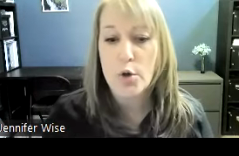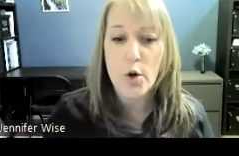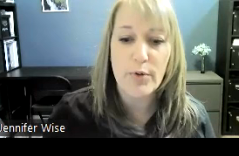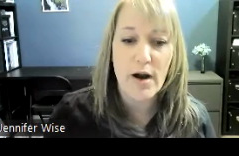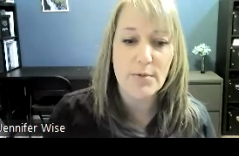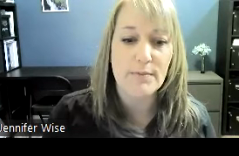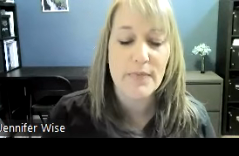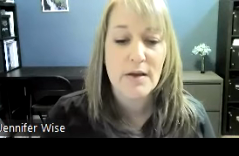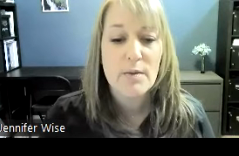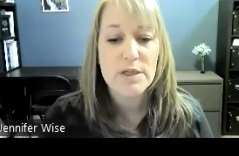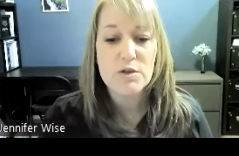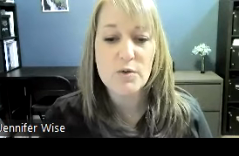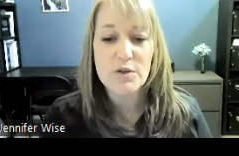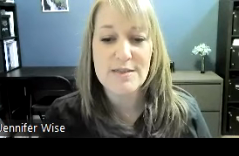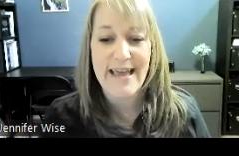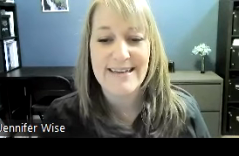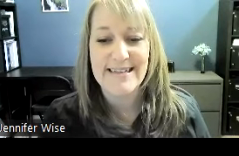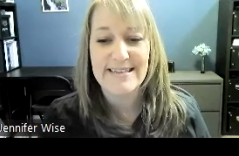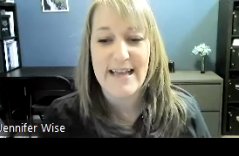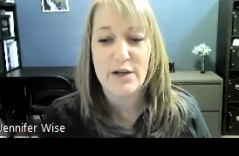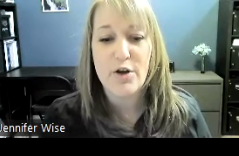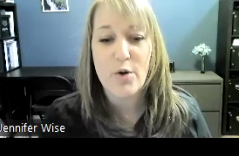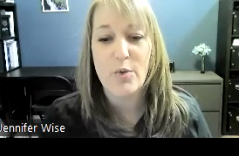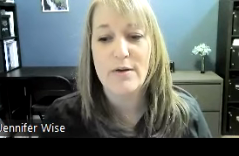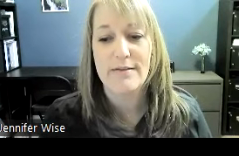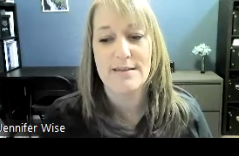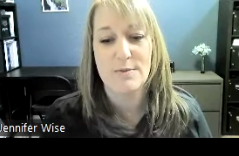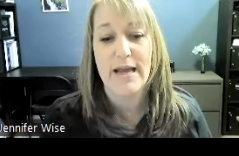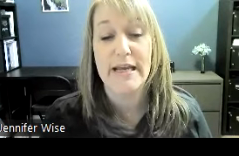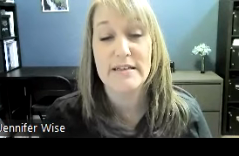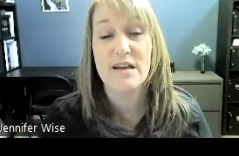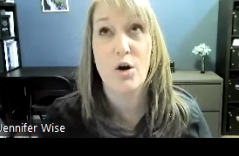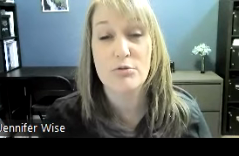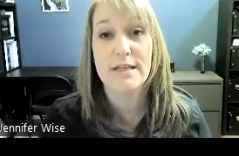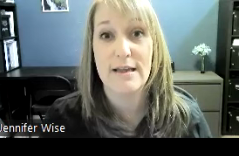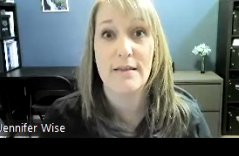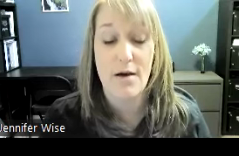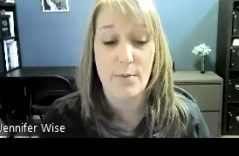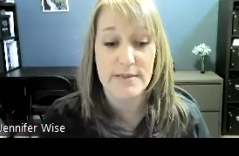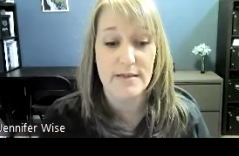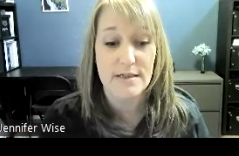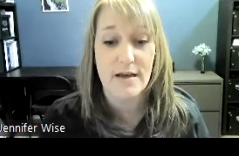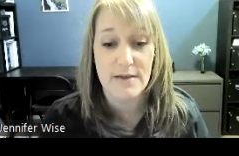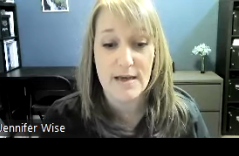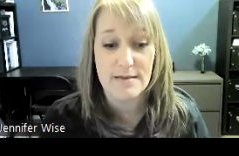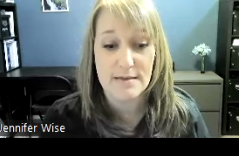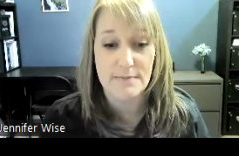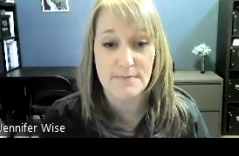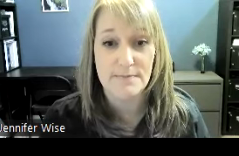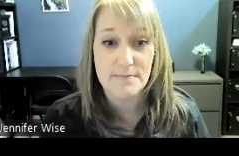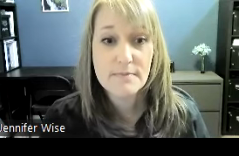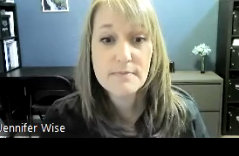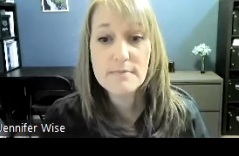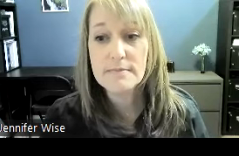or no problem, but you don't use the ASL sign no this way. It's only the opposite of yes.